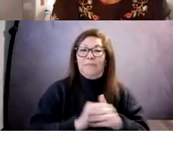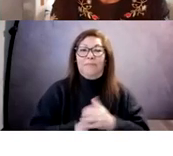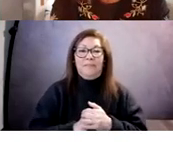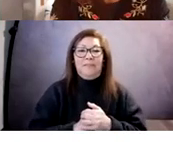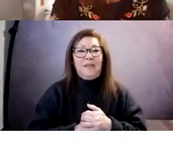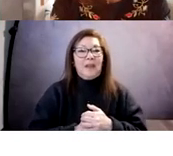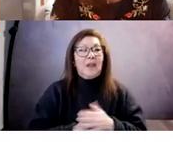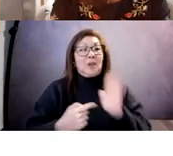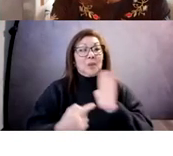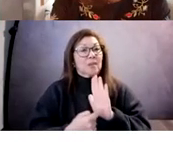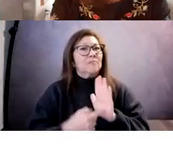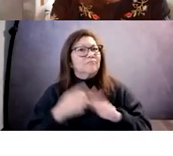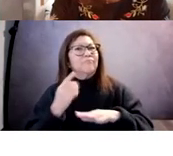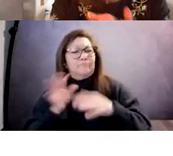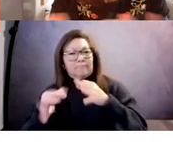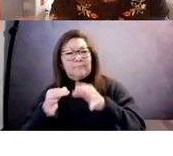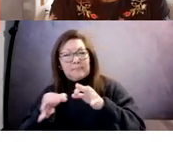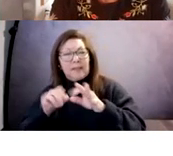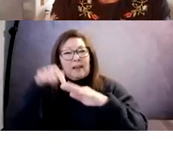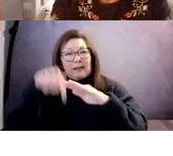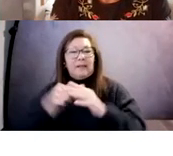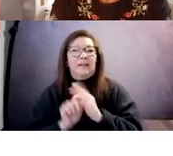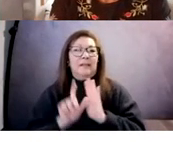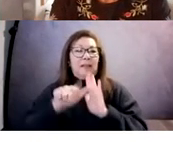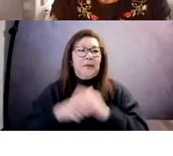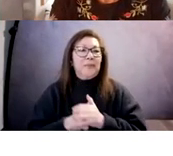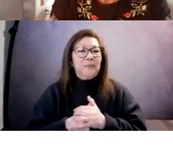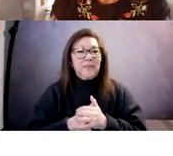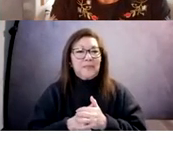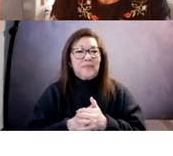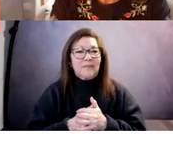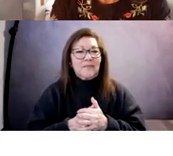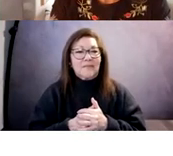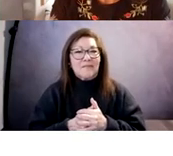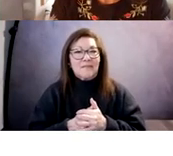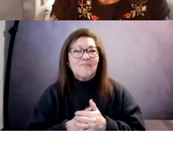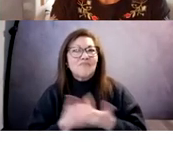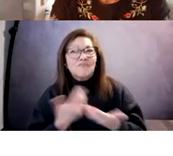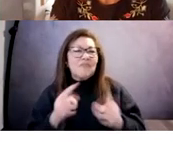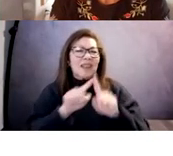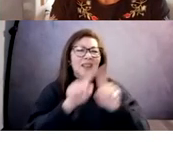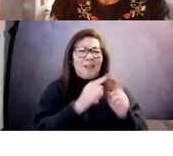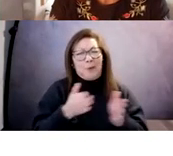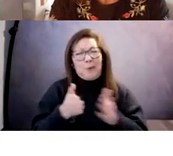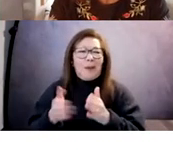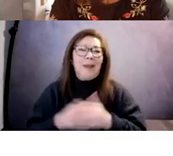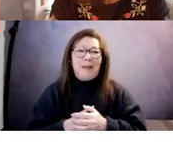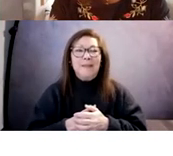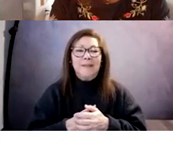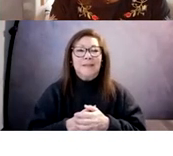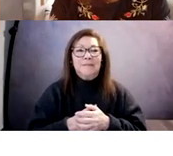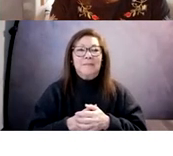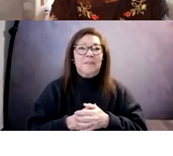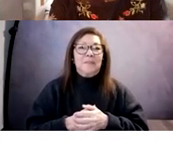that presentation, we'll talk a little bit about that, but that can take lots of different formats.